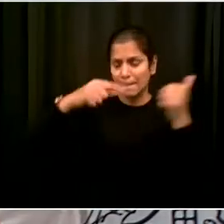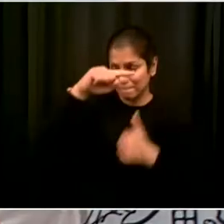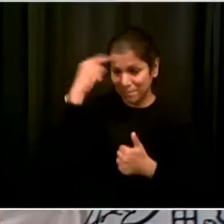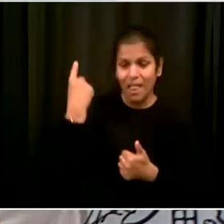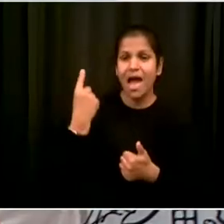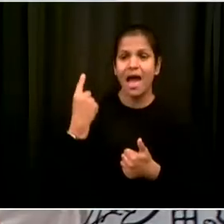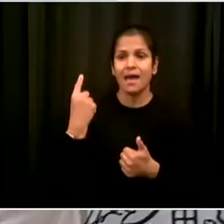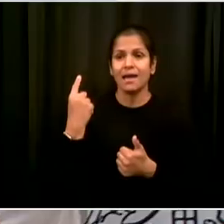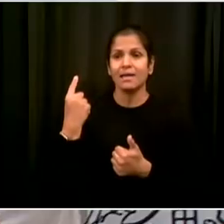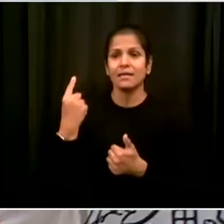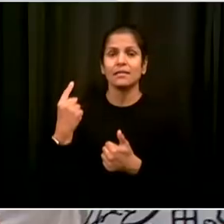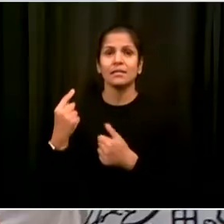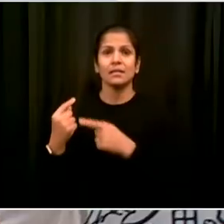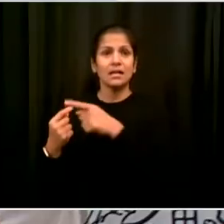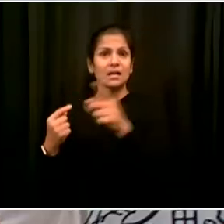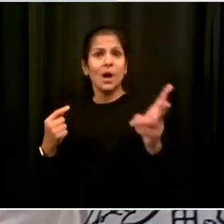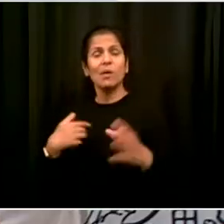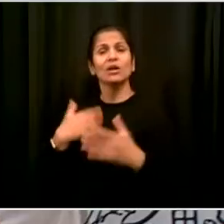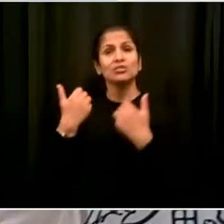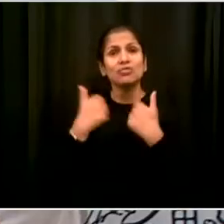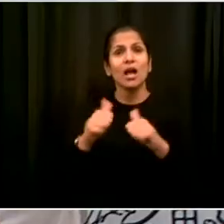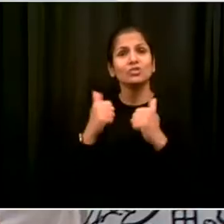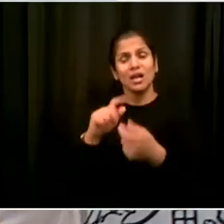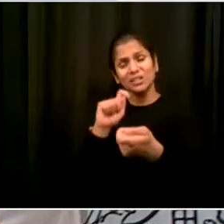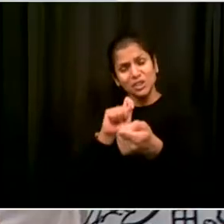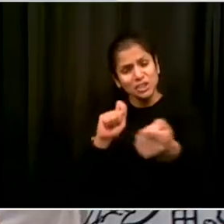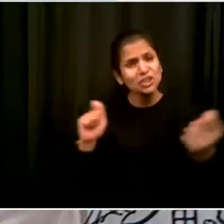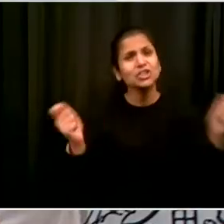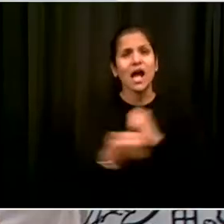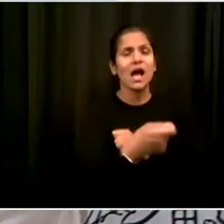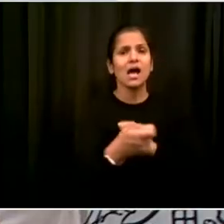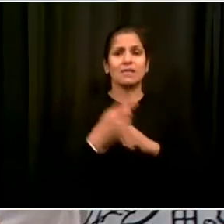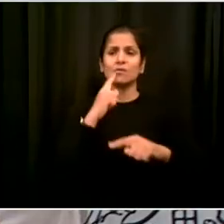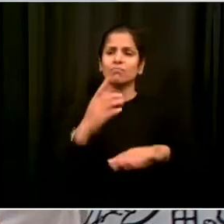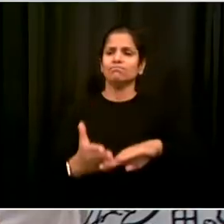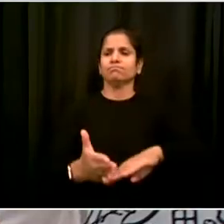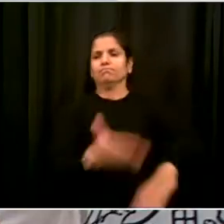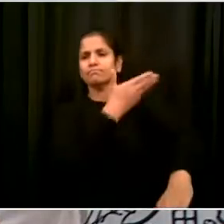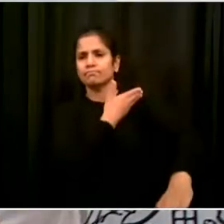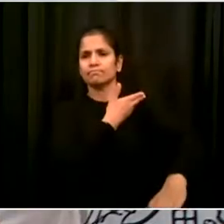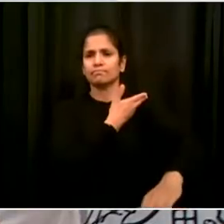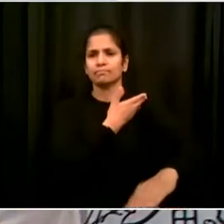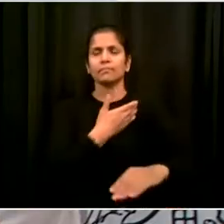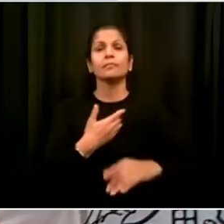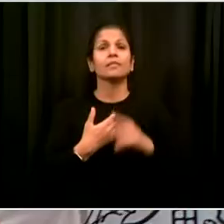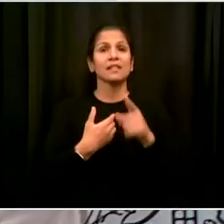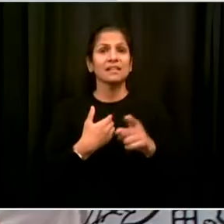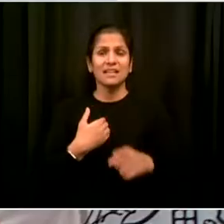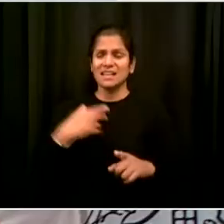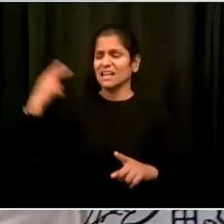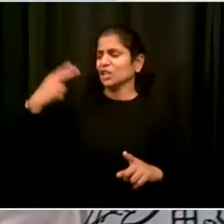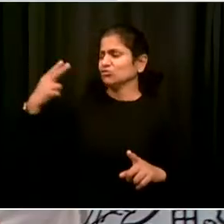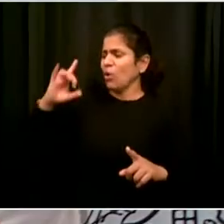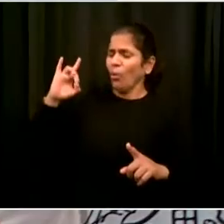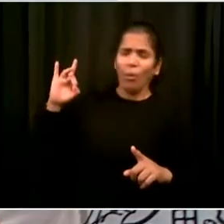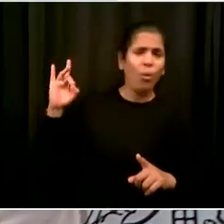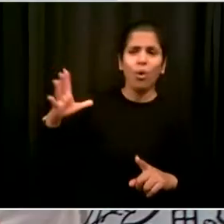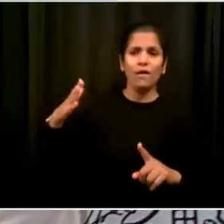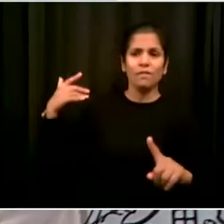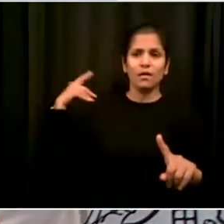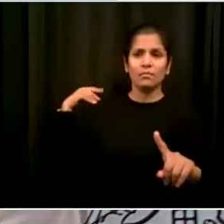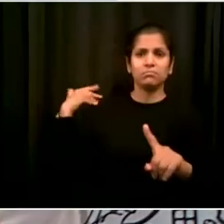create a new reality. And I do think folks who are distrustful will see the leaders, both of